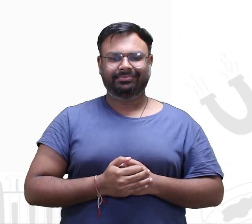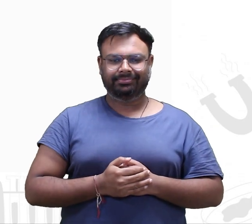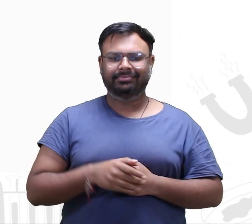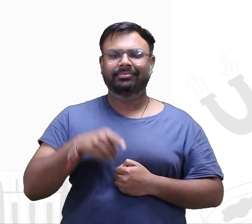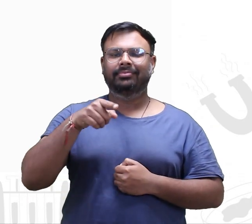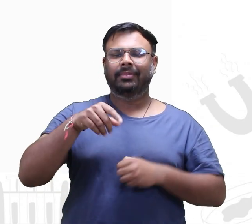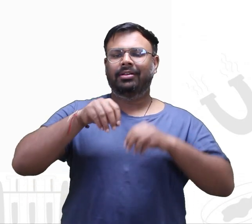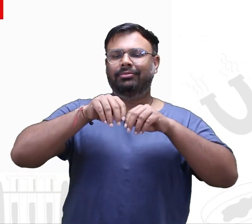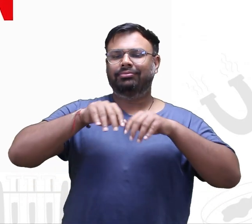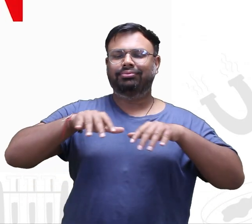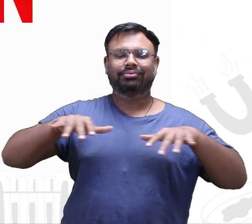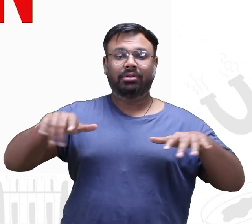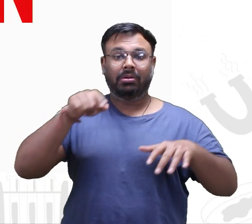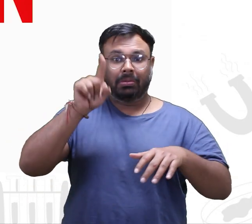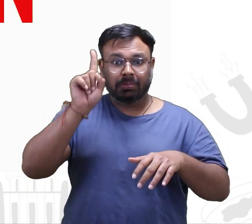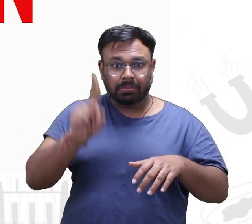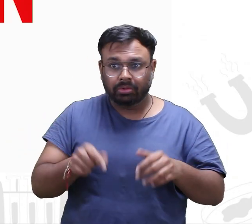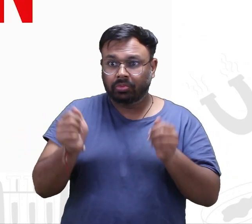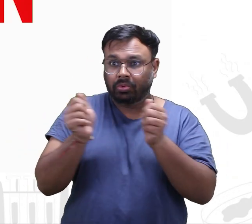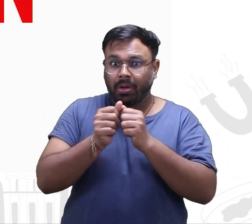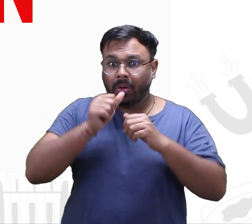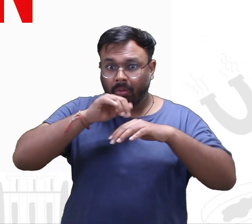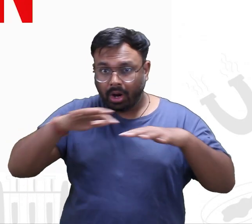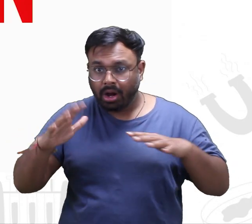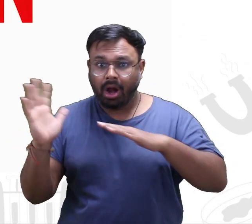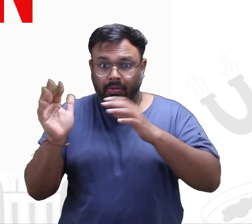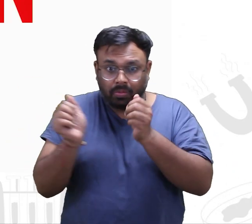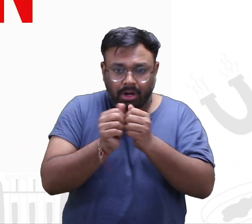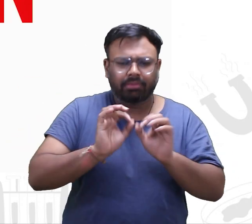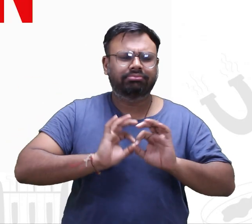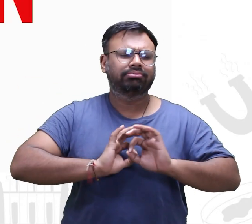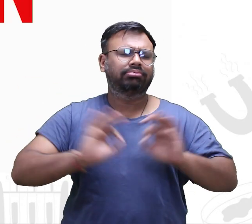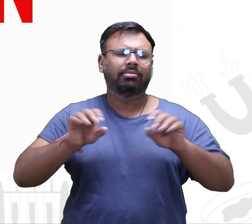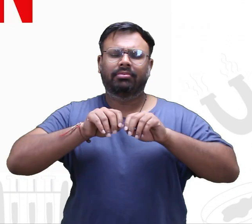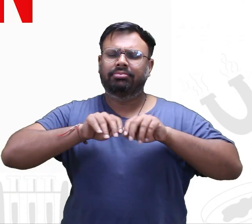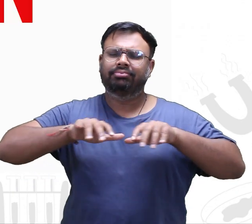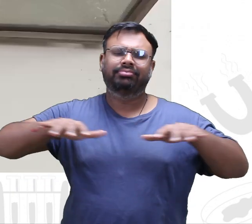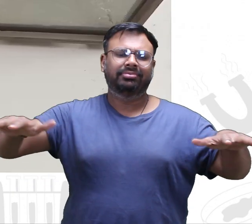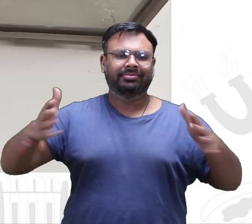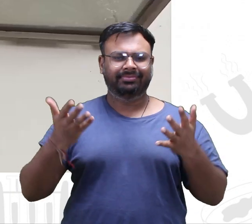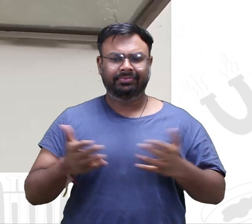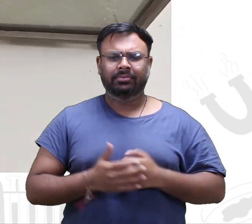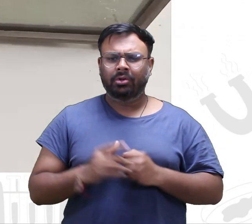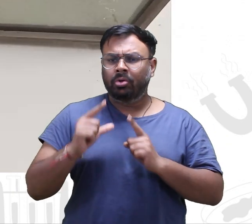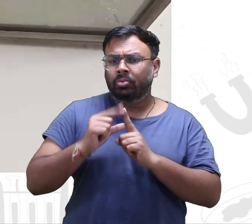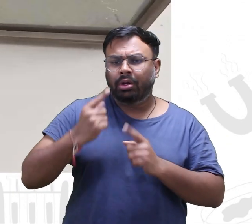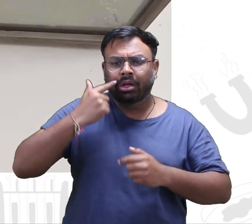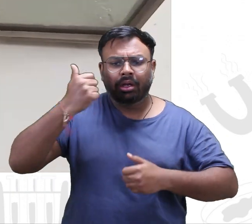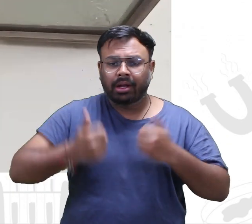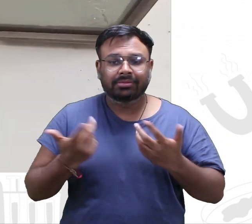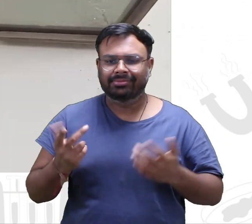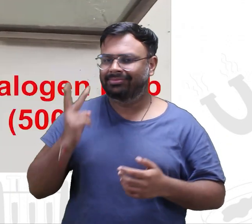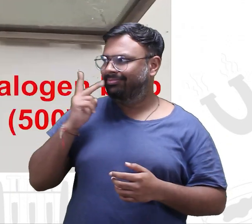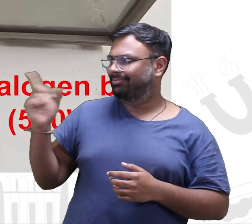The mechanism of heat transfer which doesn't need any medium is called radiation. To perform the experiment, we require